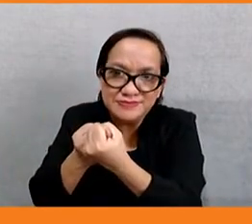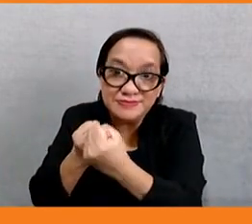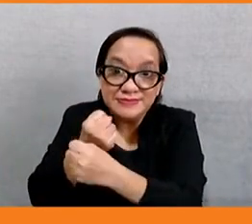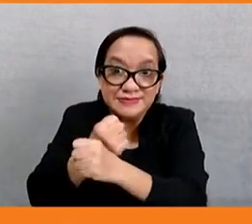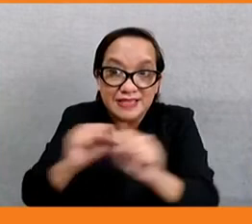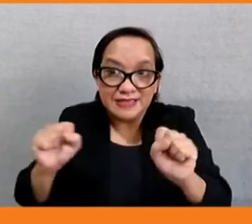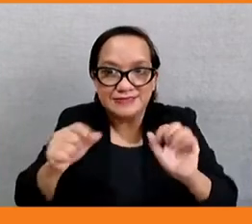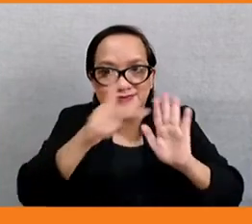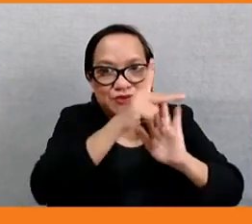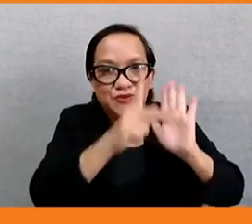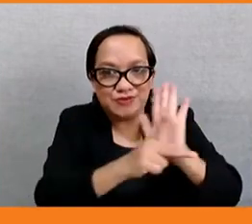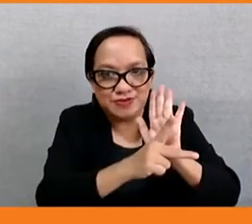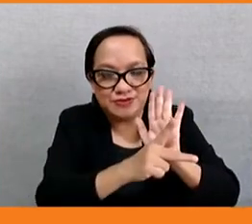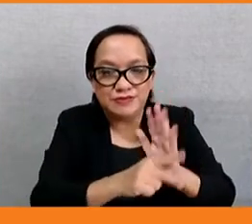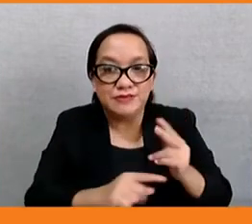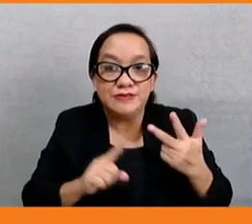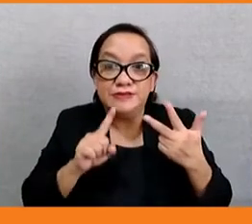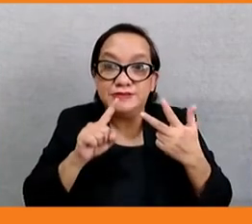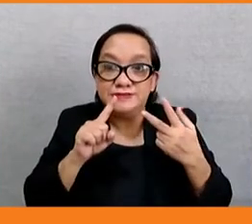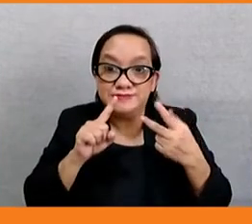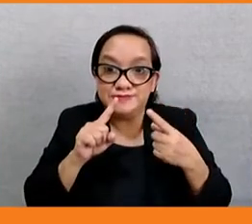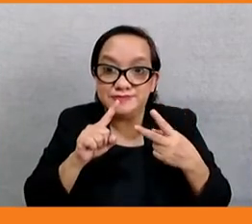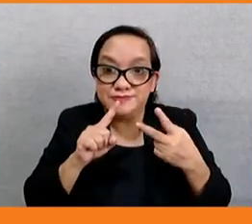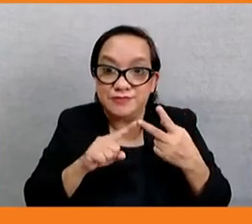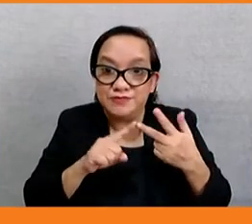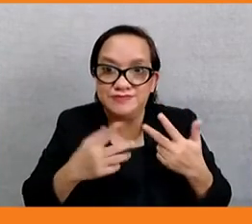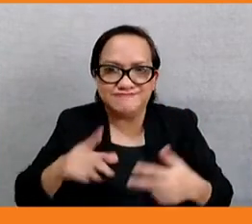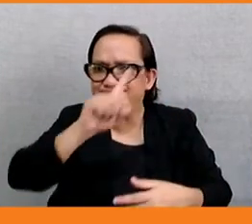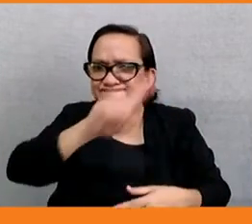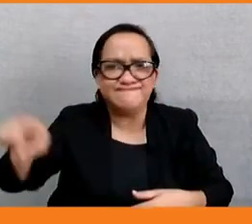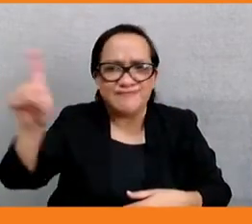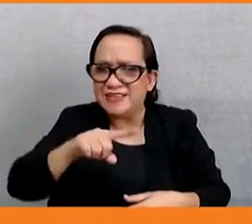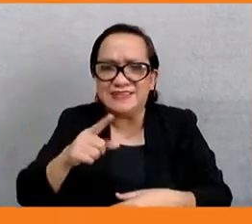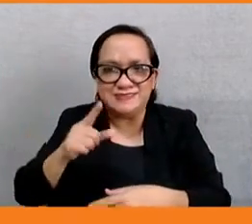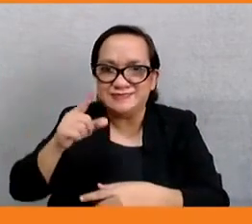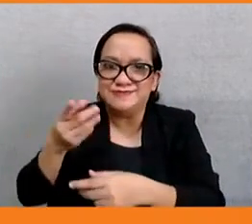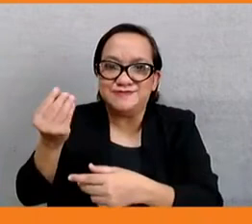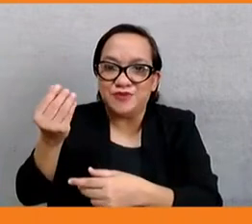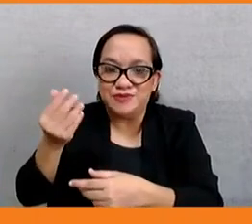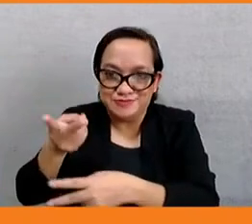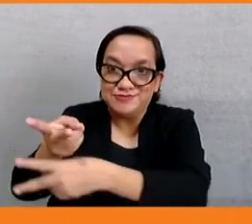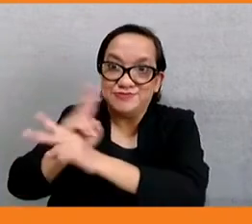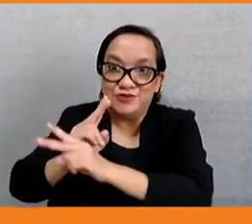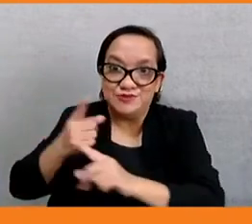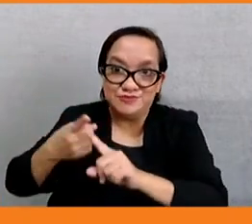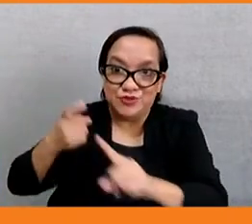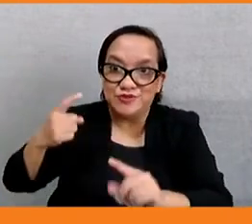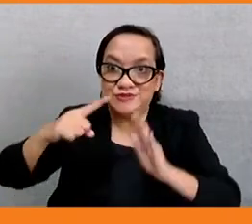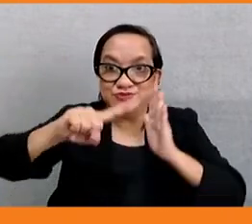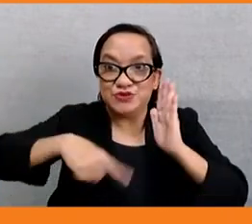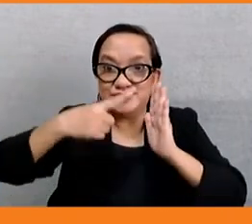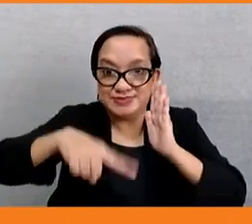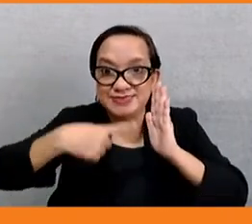is canceling loans for Sri Lanka. Yeah, thank you, Hemanta. ADB acknowledges the urgent